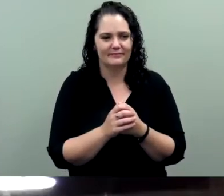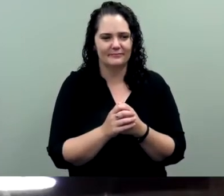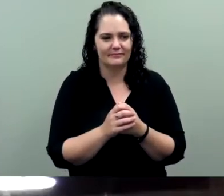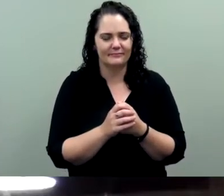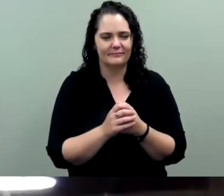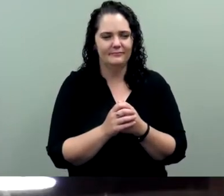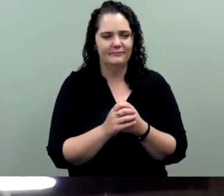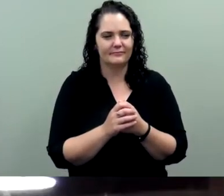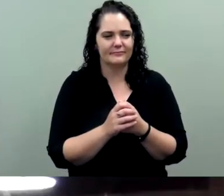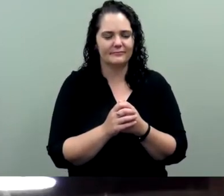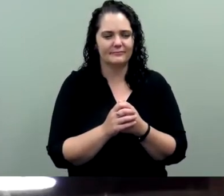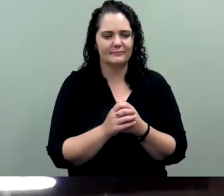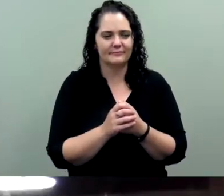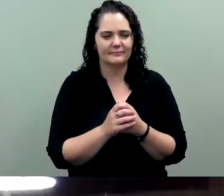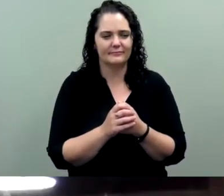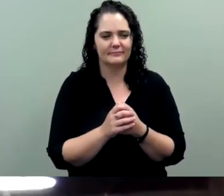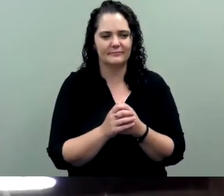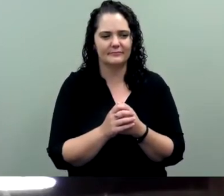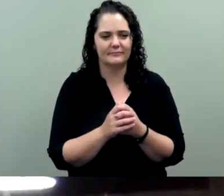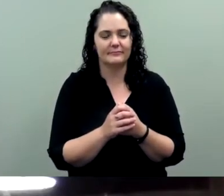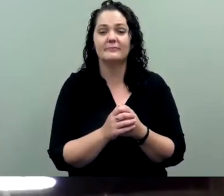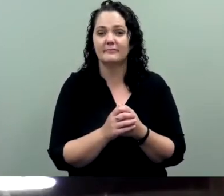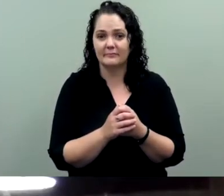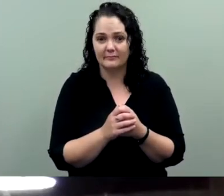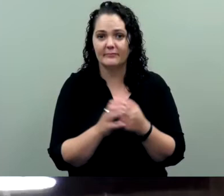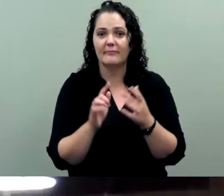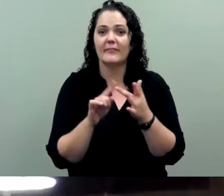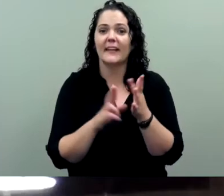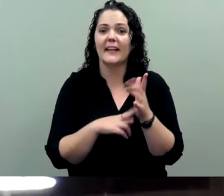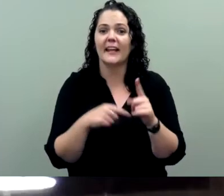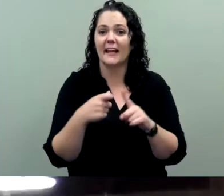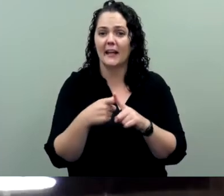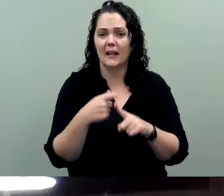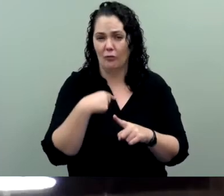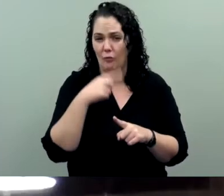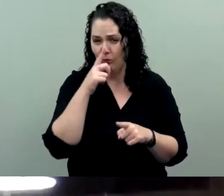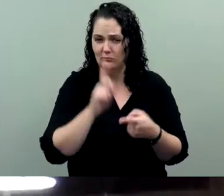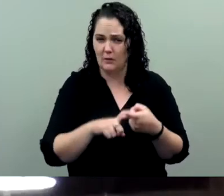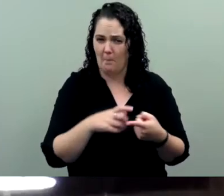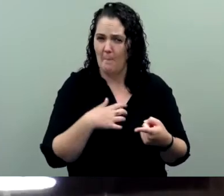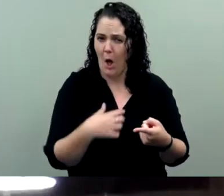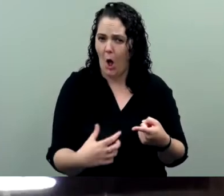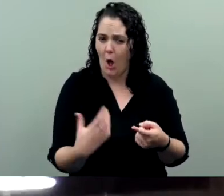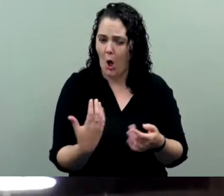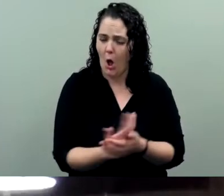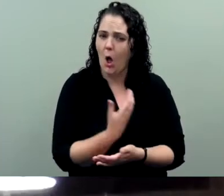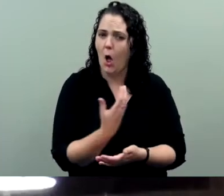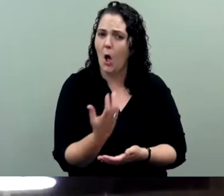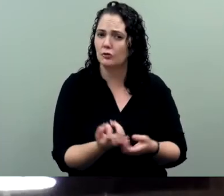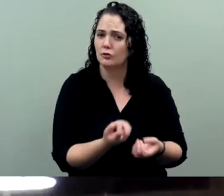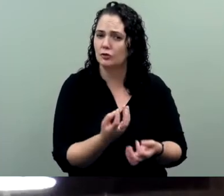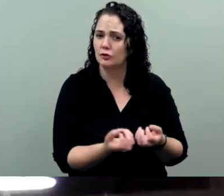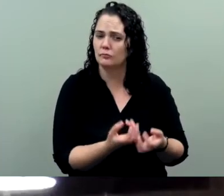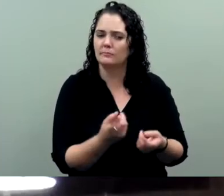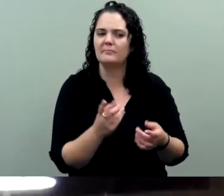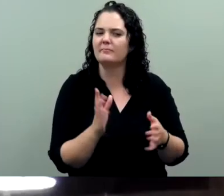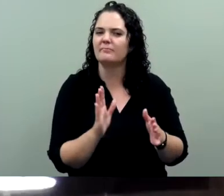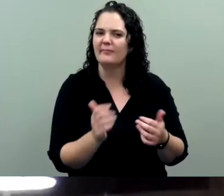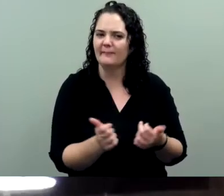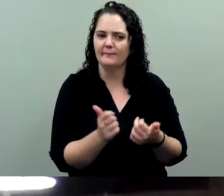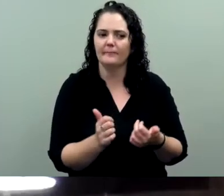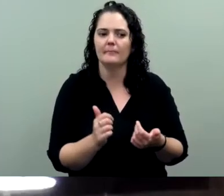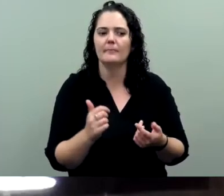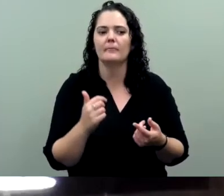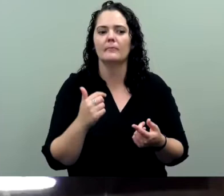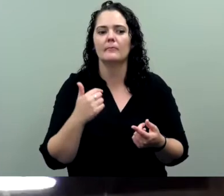there. Now I've got my ink, which I could have cooked down again even a little bit further, but you'll see I'm just gonna go ahead and pour